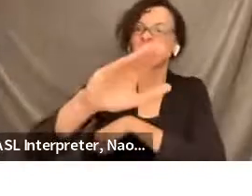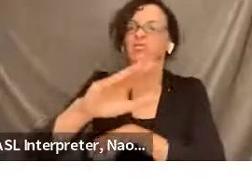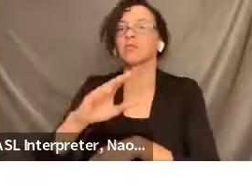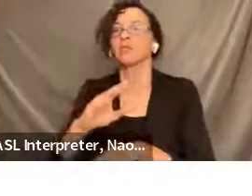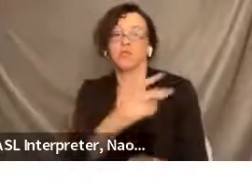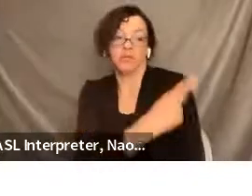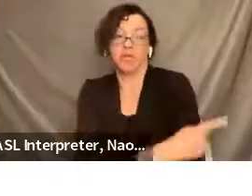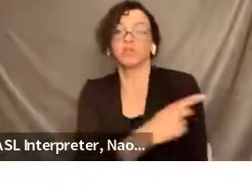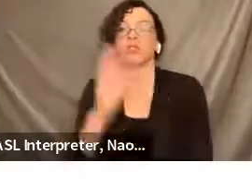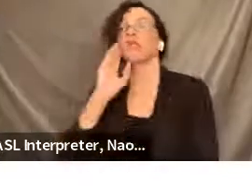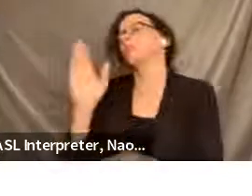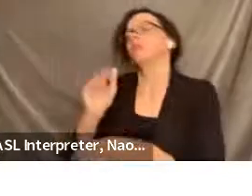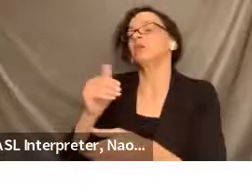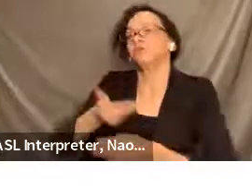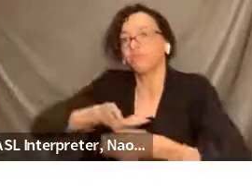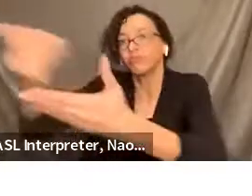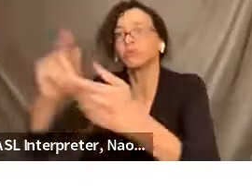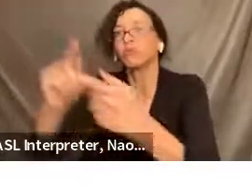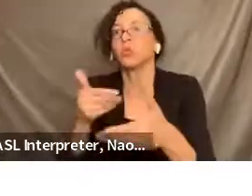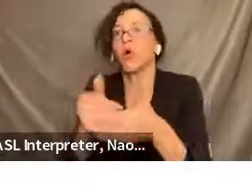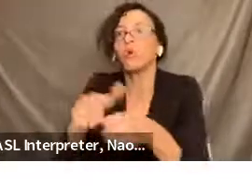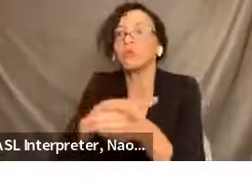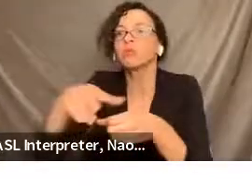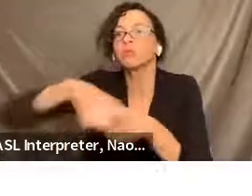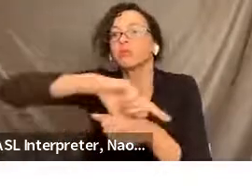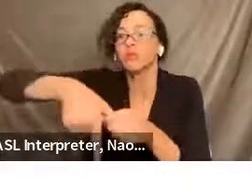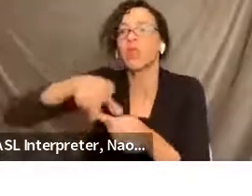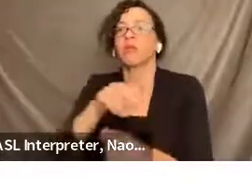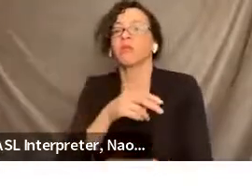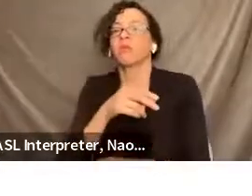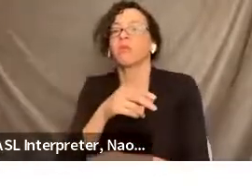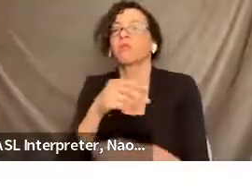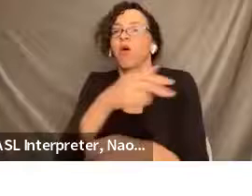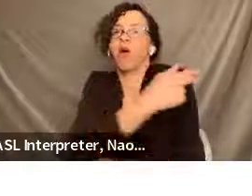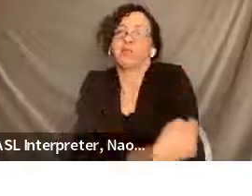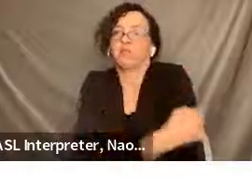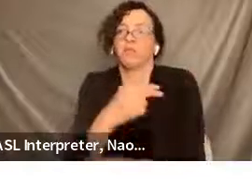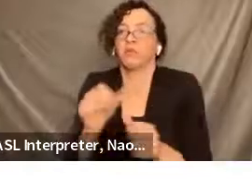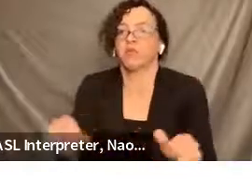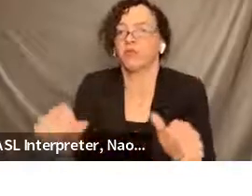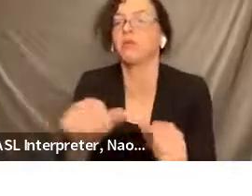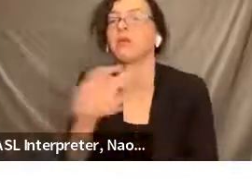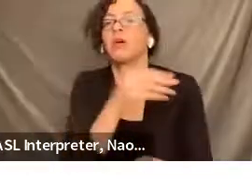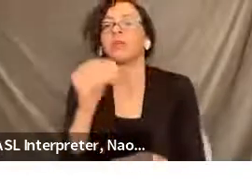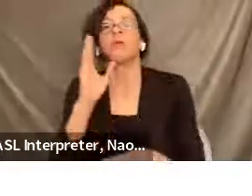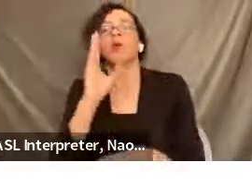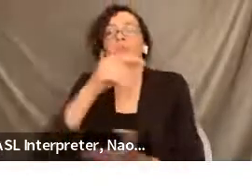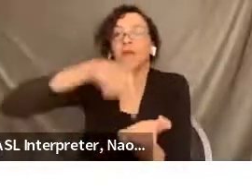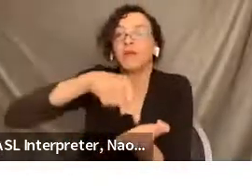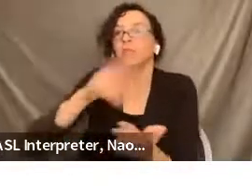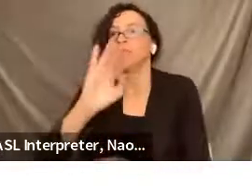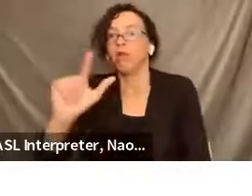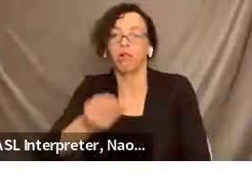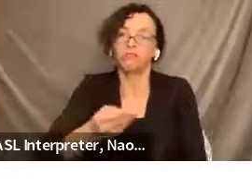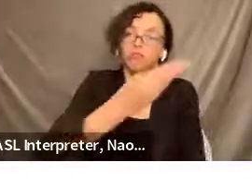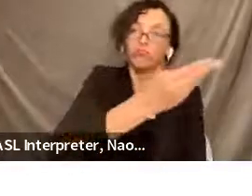be billed for emergency department care, and they'll be billed for that transportation, which they likely can't afford.